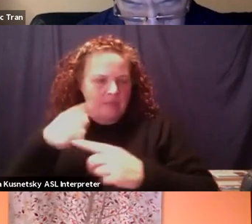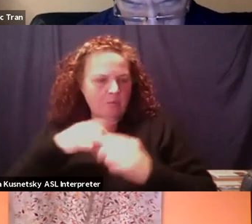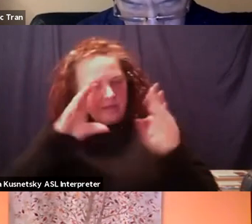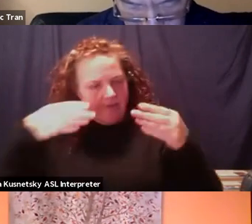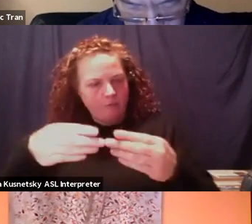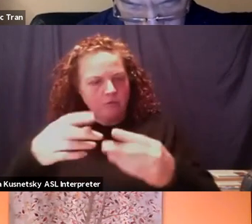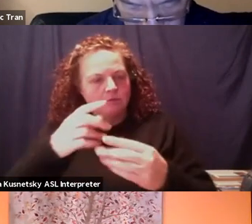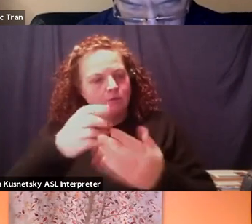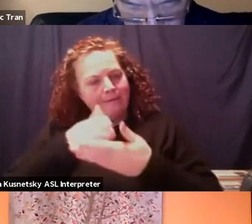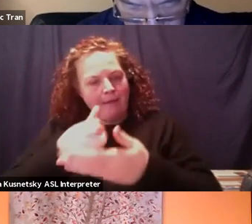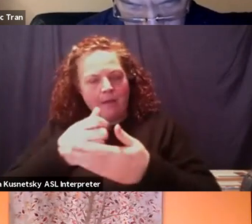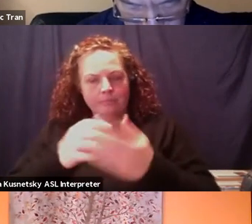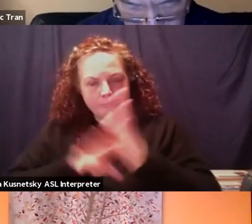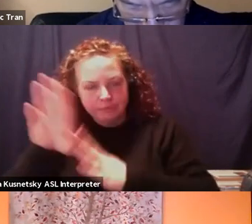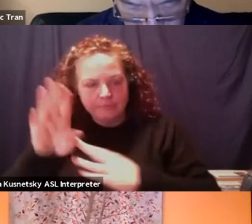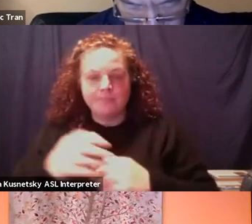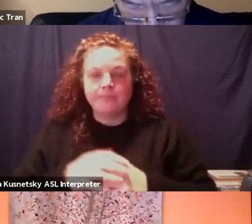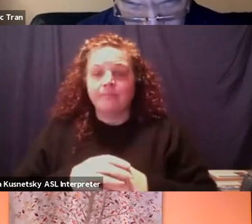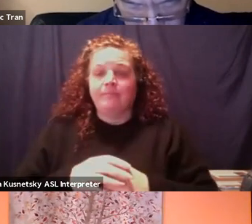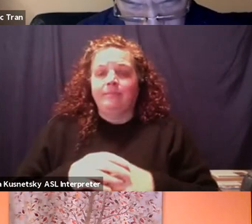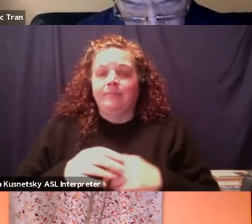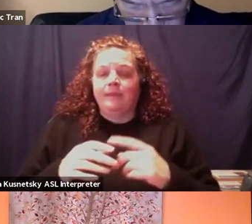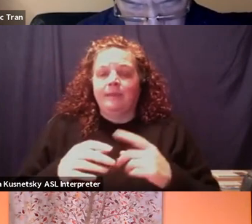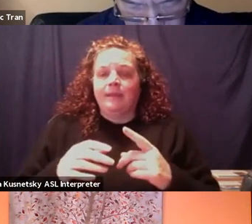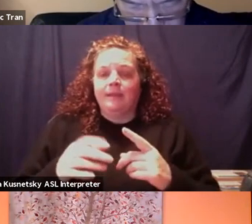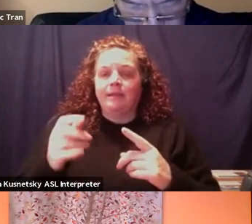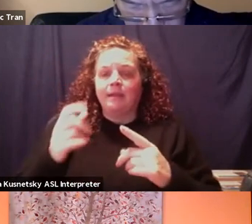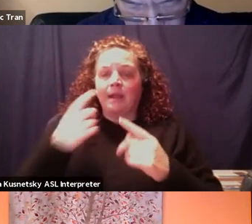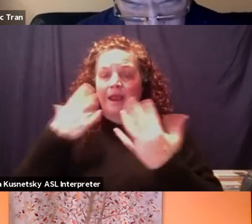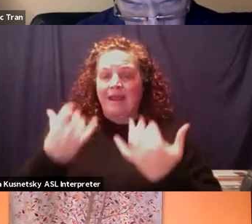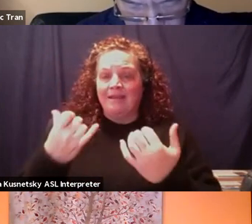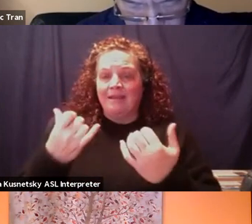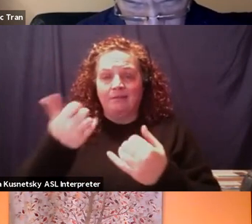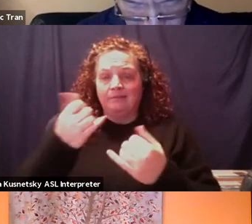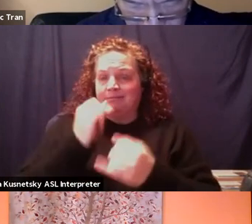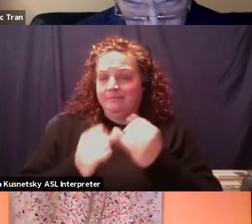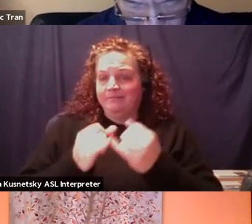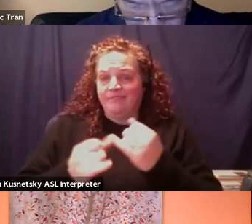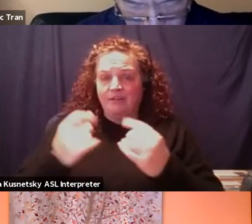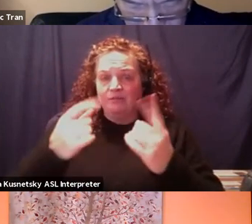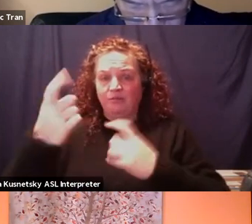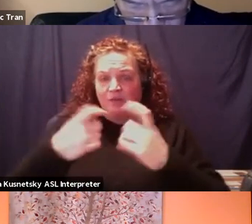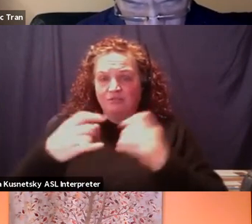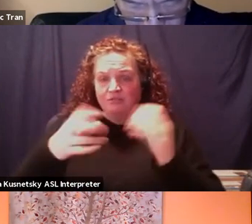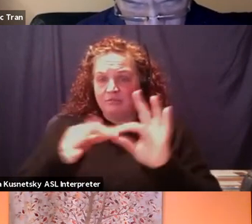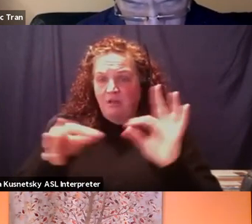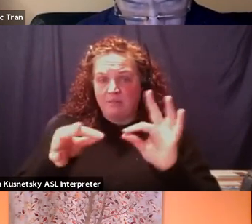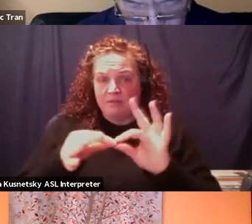Thank you. And I will now open it up to the committee for any final questions or comments.